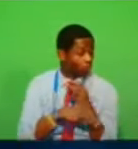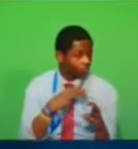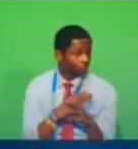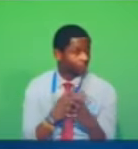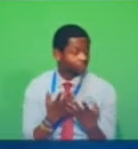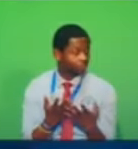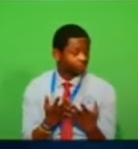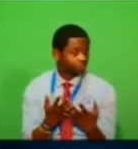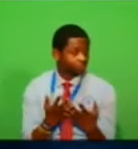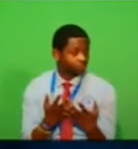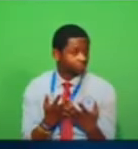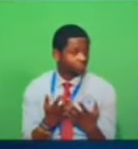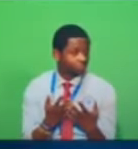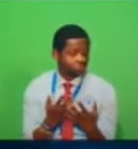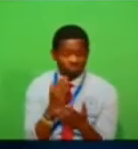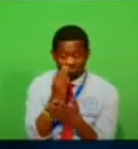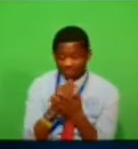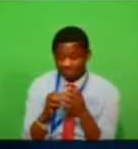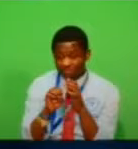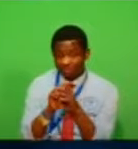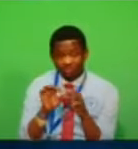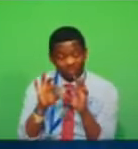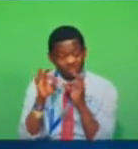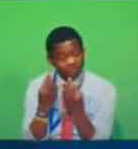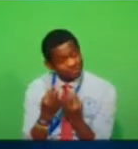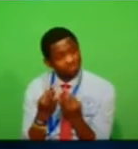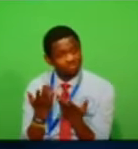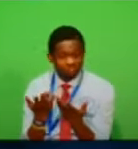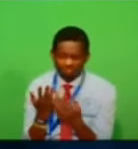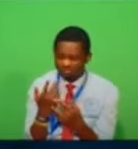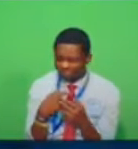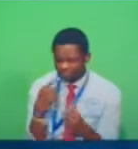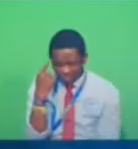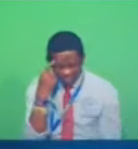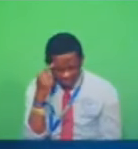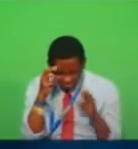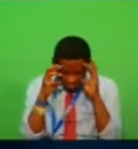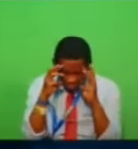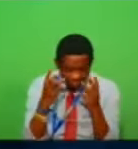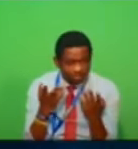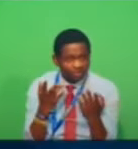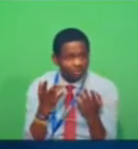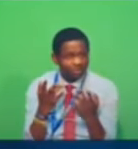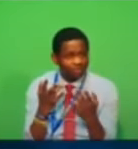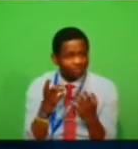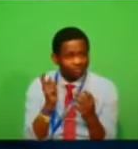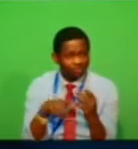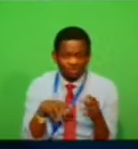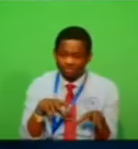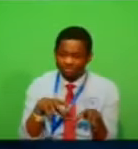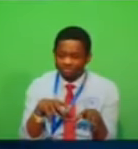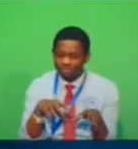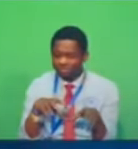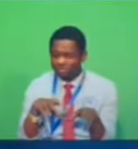There were instances where families were concerned that we've got to leave here so that we can go and